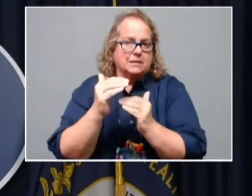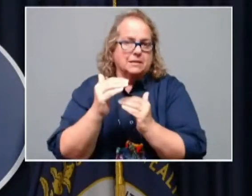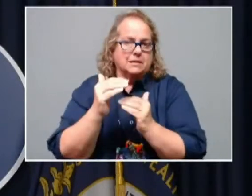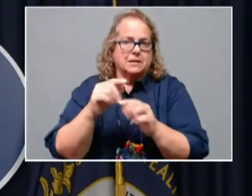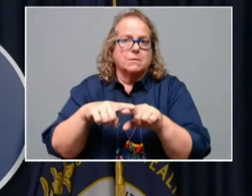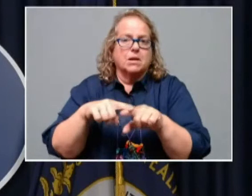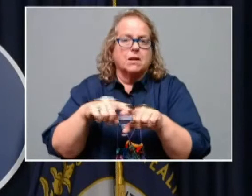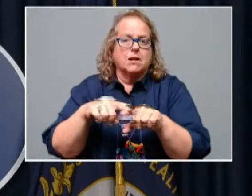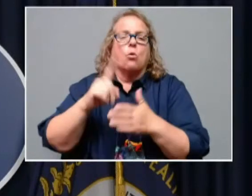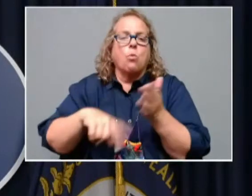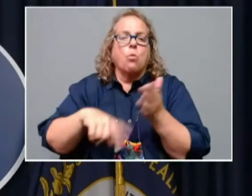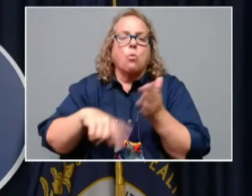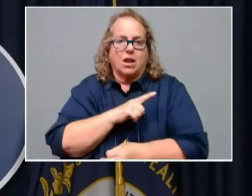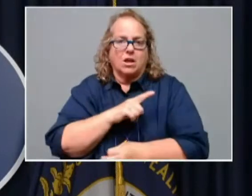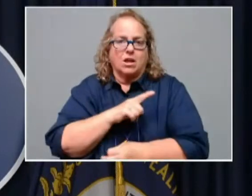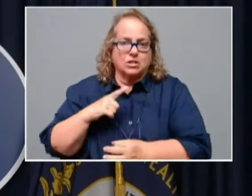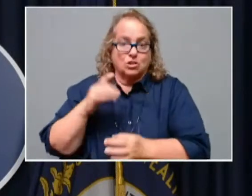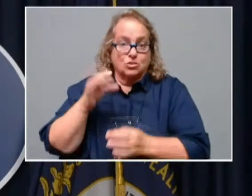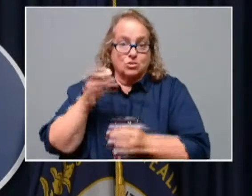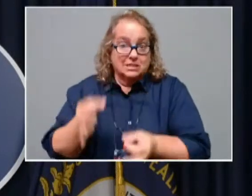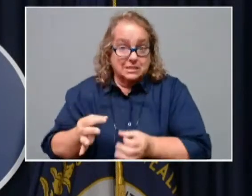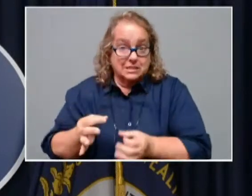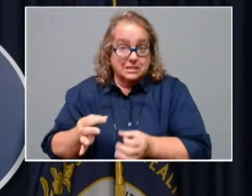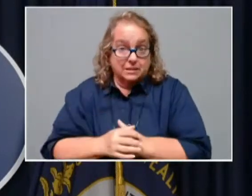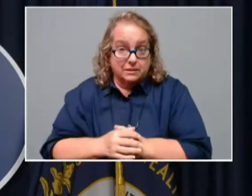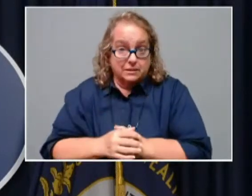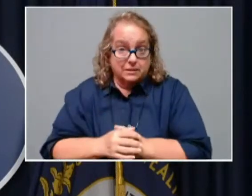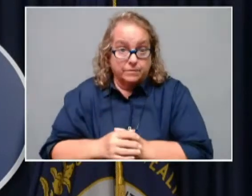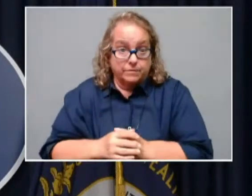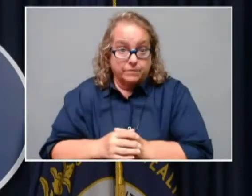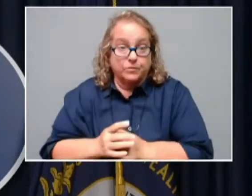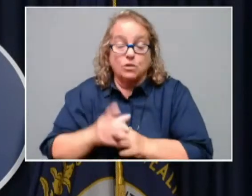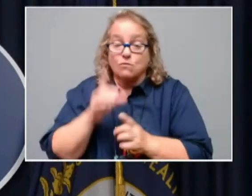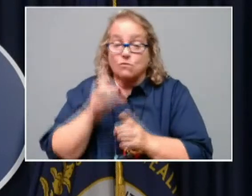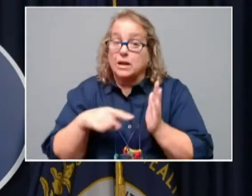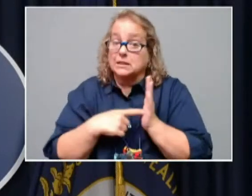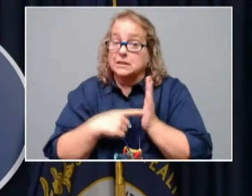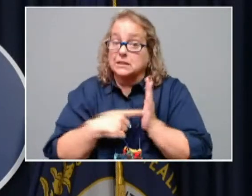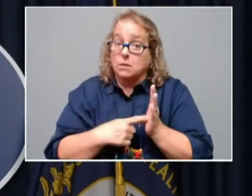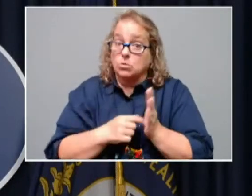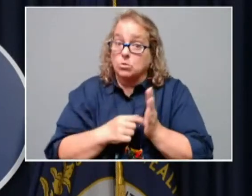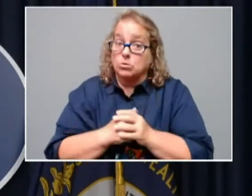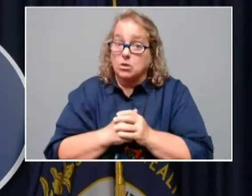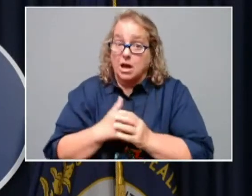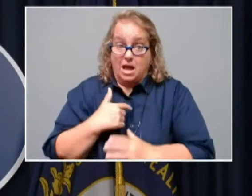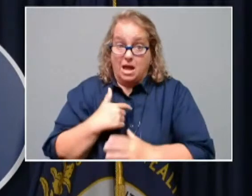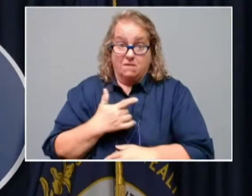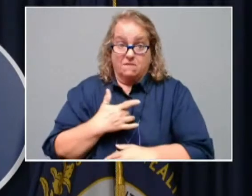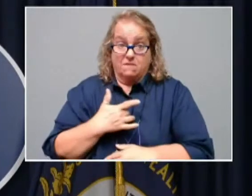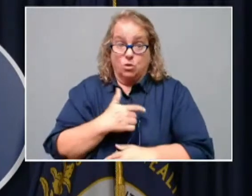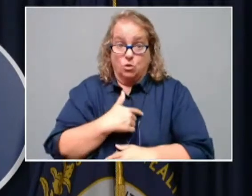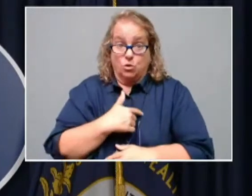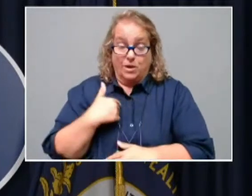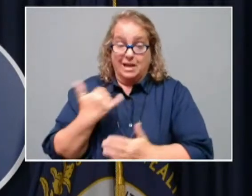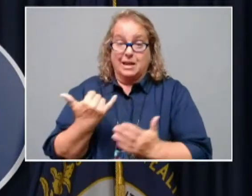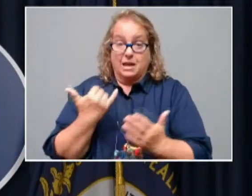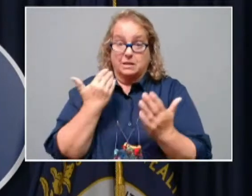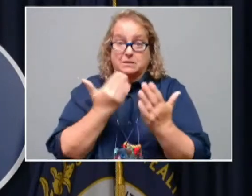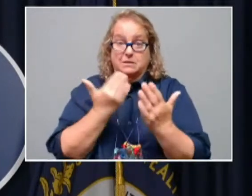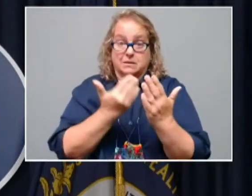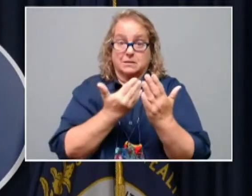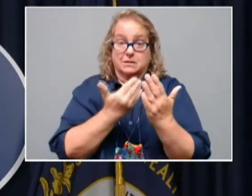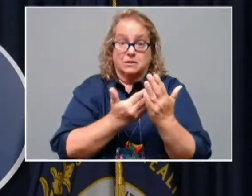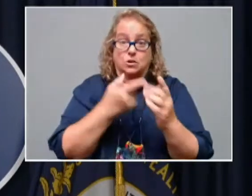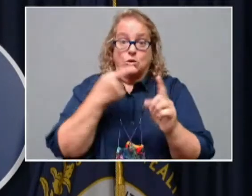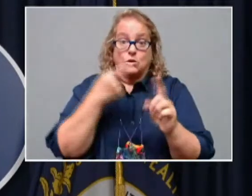legislature decides. For instance, I believe that we are reaching the point where a statewide mask mandate